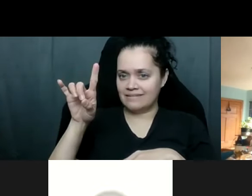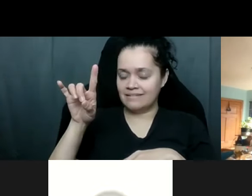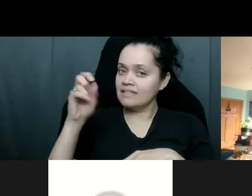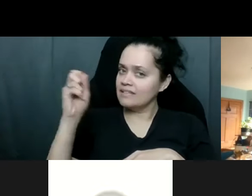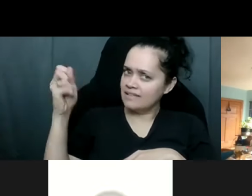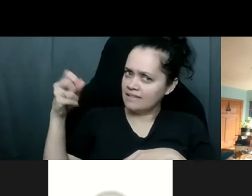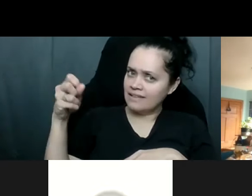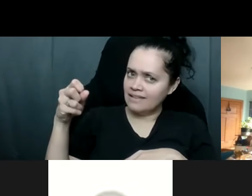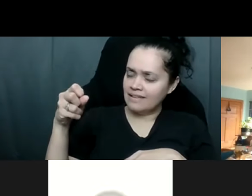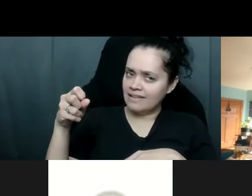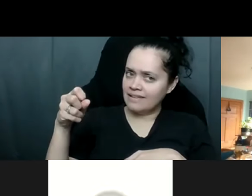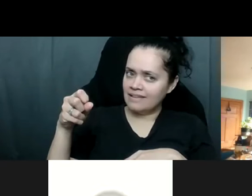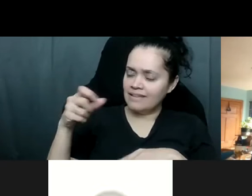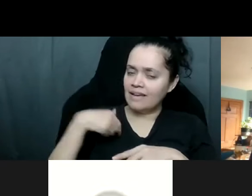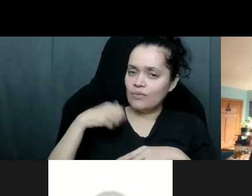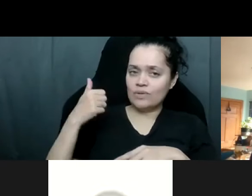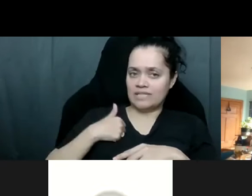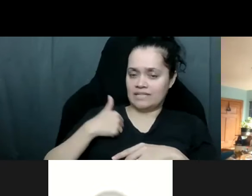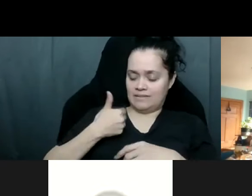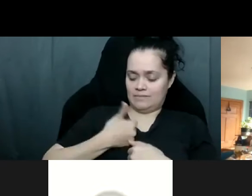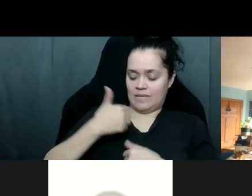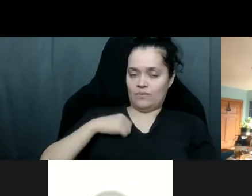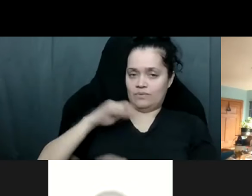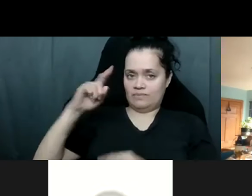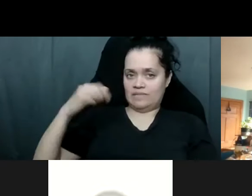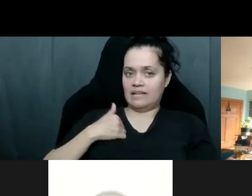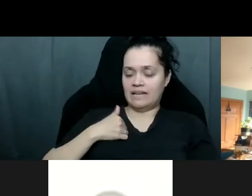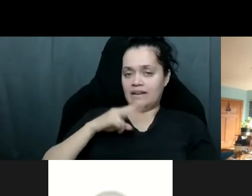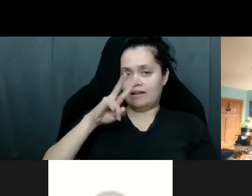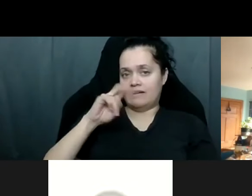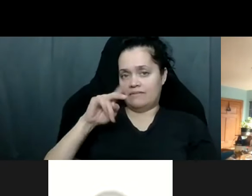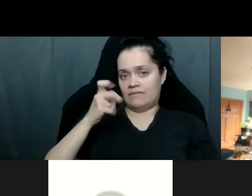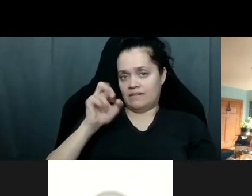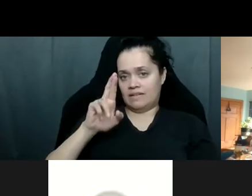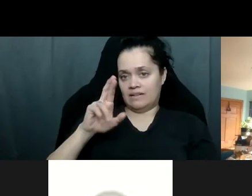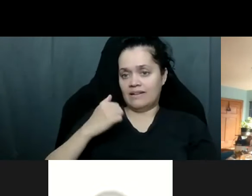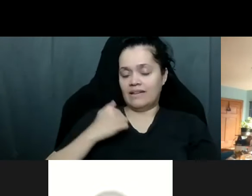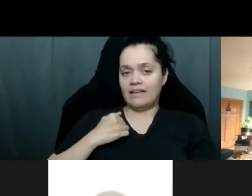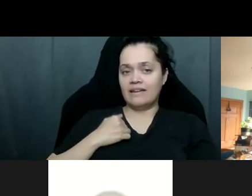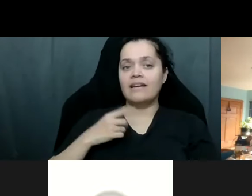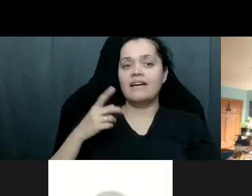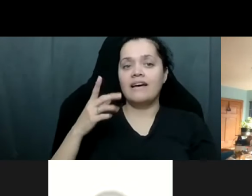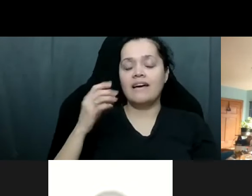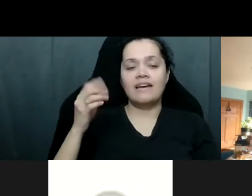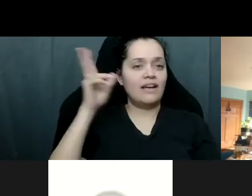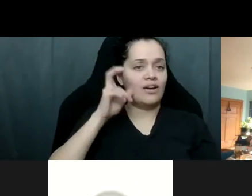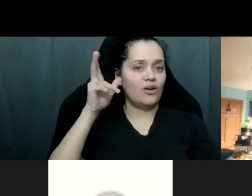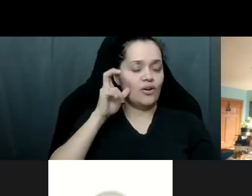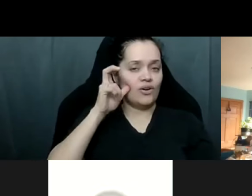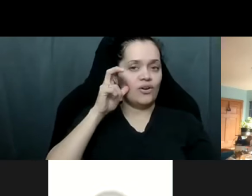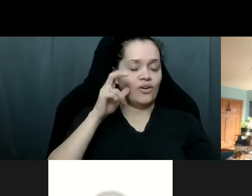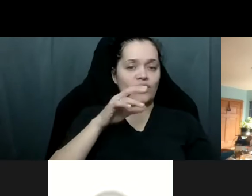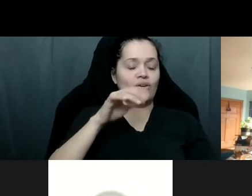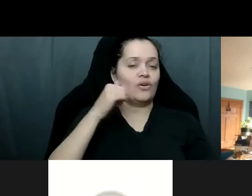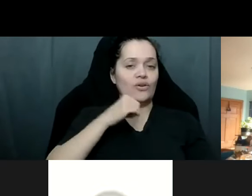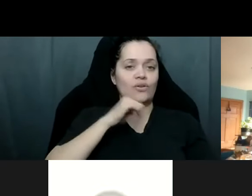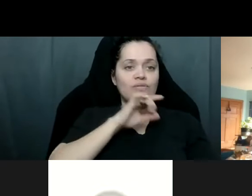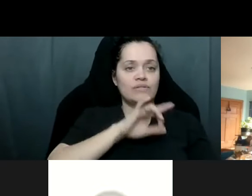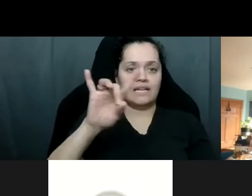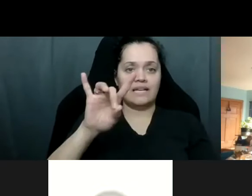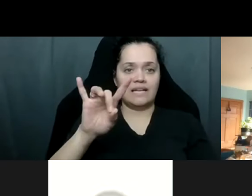Yeah, I was in Canada, in Vancouver, British Columbia, Canada, and I heard an 8-year-old girl sing